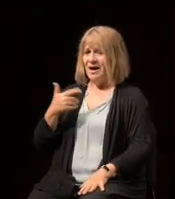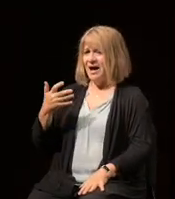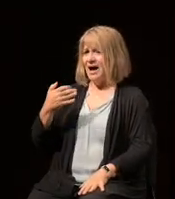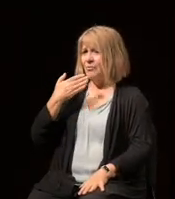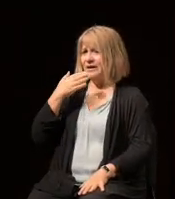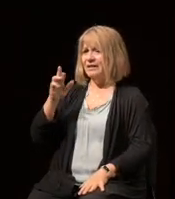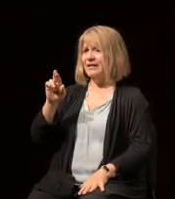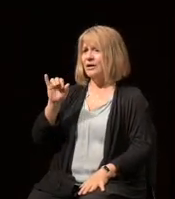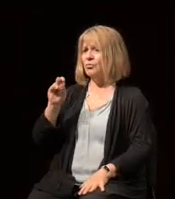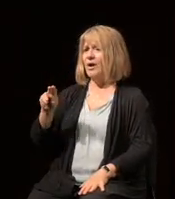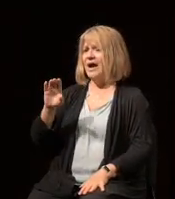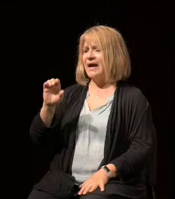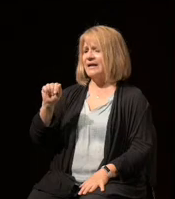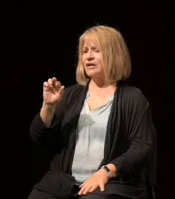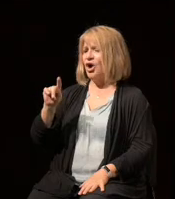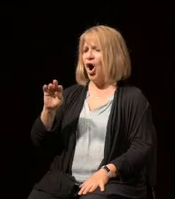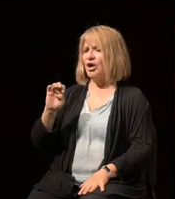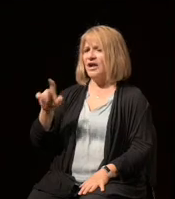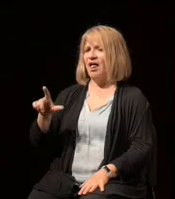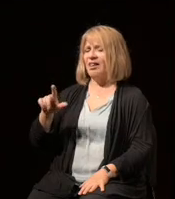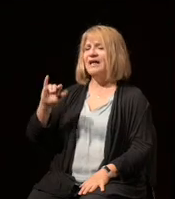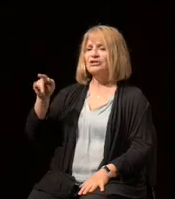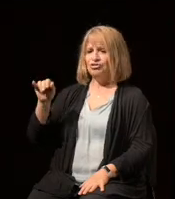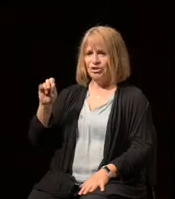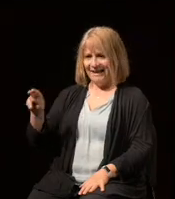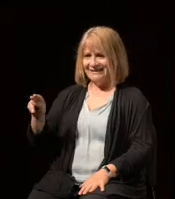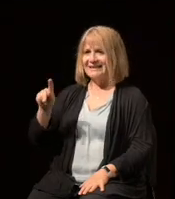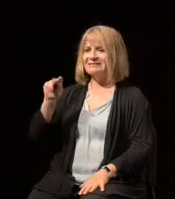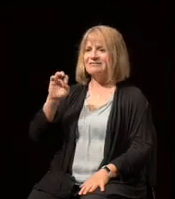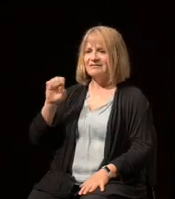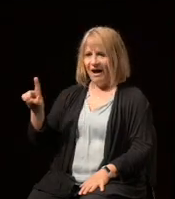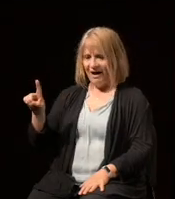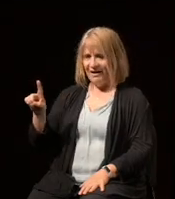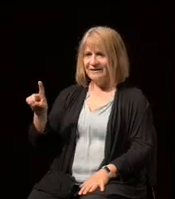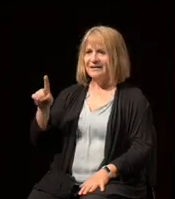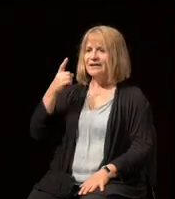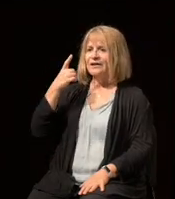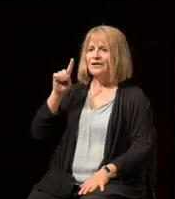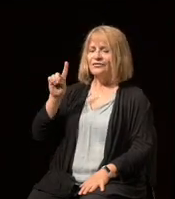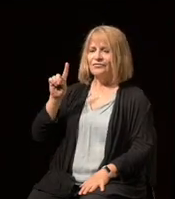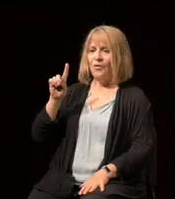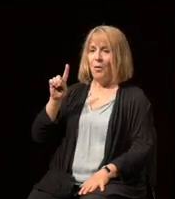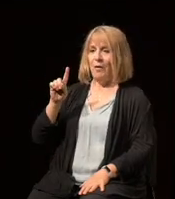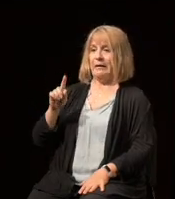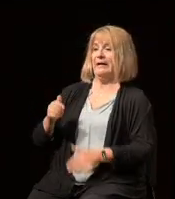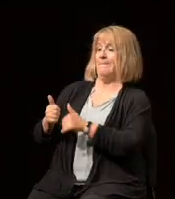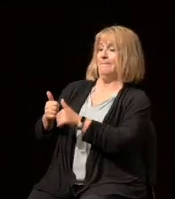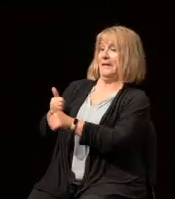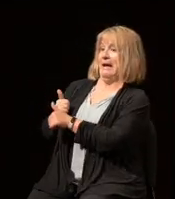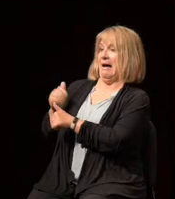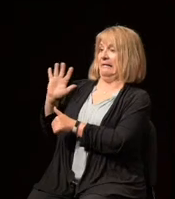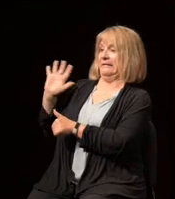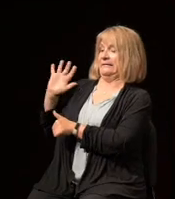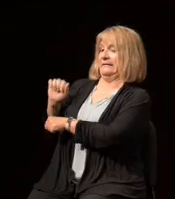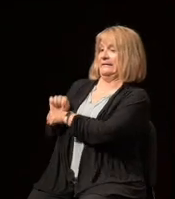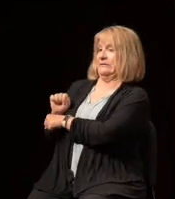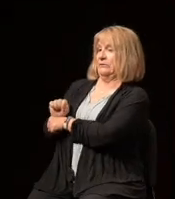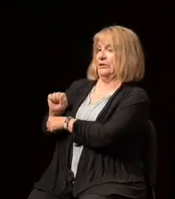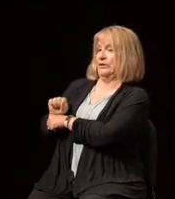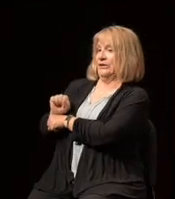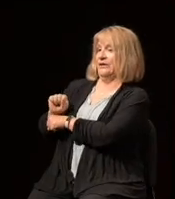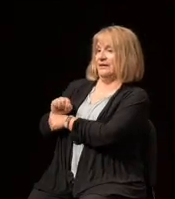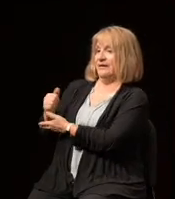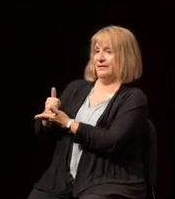Ryan Cardinal, Jason Curtis, and Todd Frederick for the behind-the-scenes work and so that